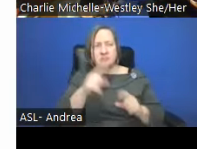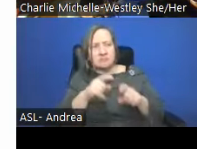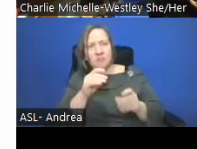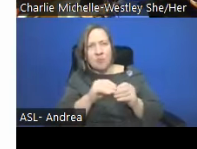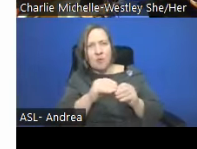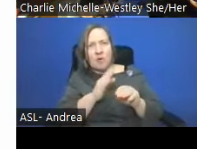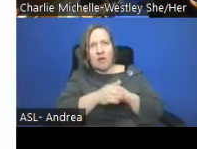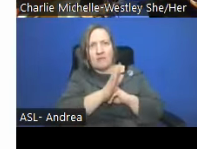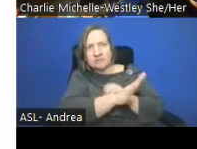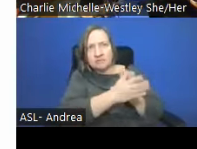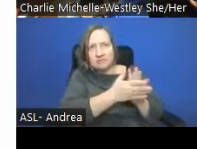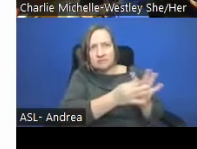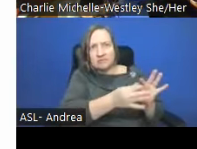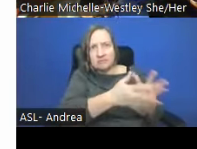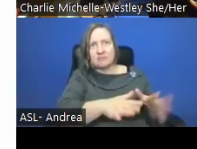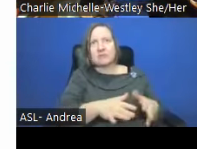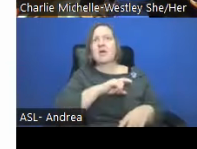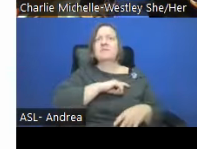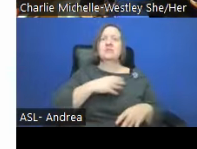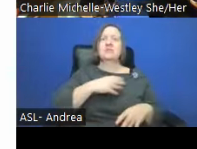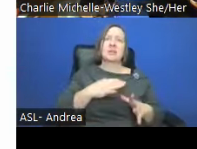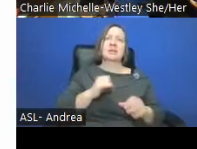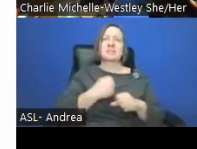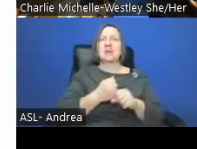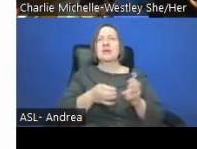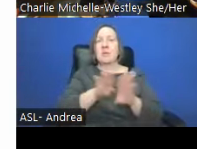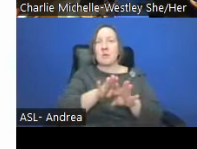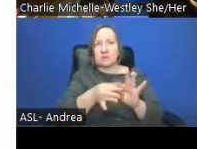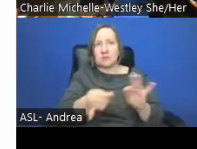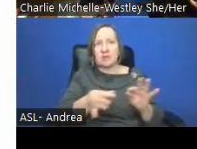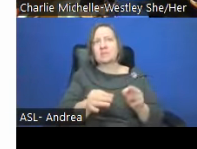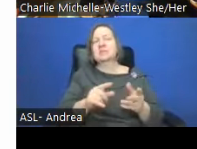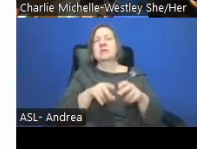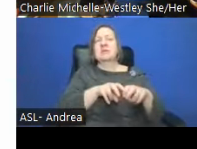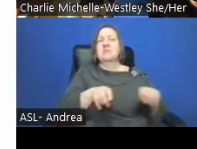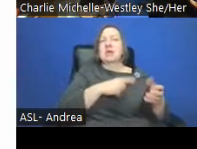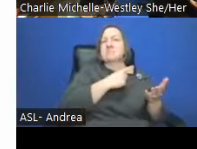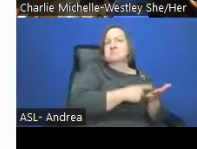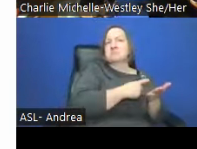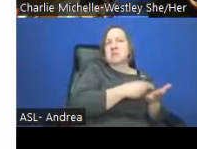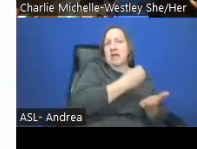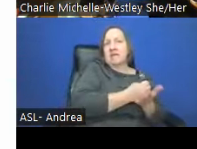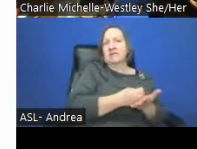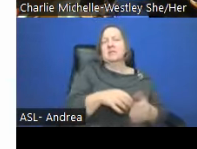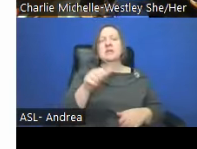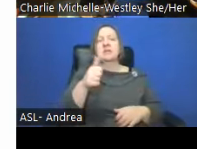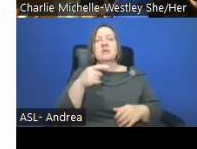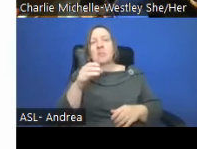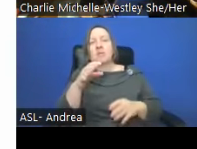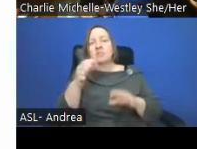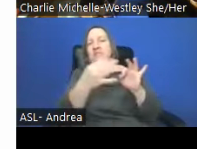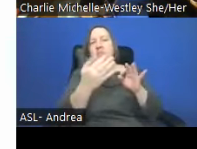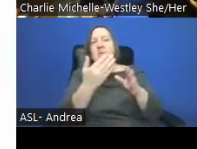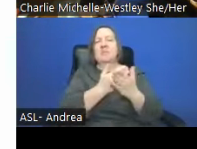complainant can make closing statements. 9, the panel deliberates on the evidence. 10, public input shall be taken before the panel's